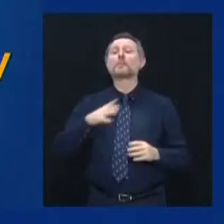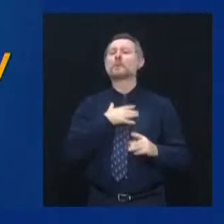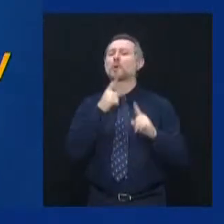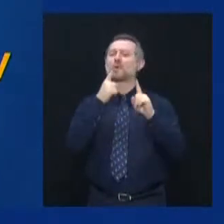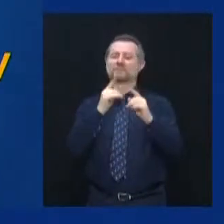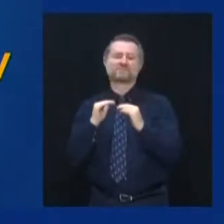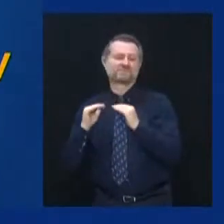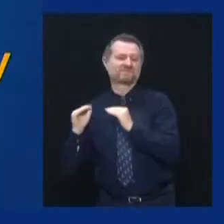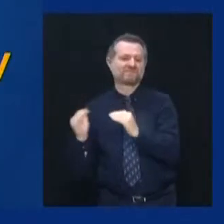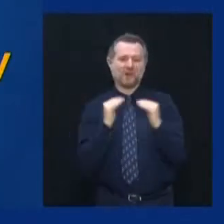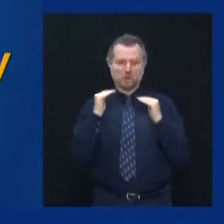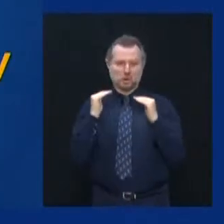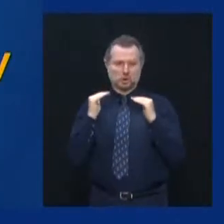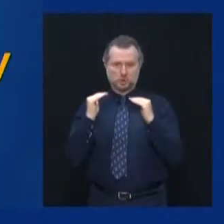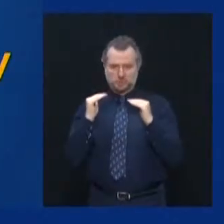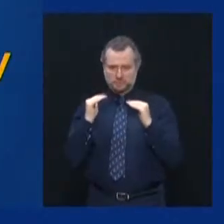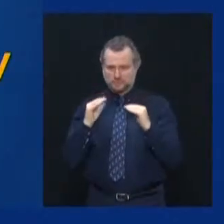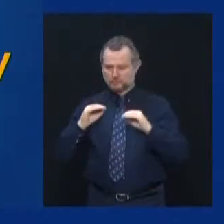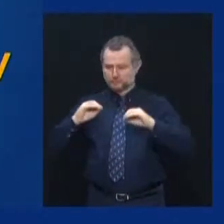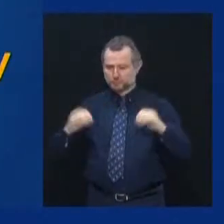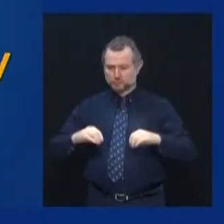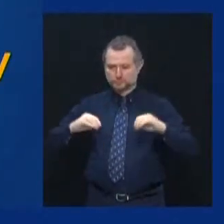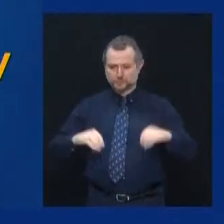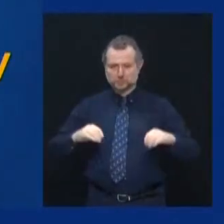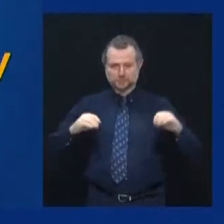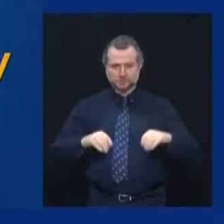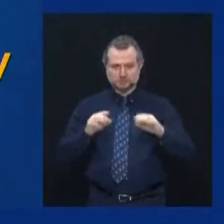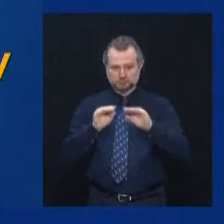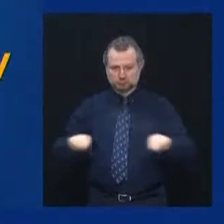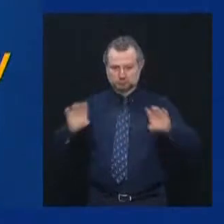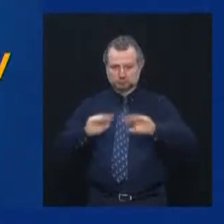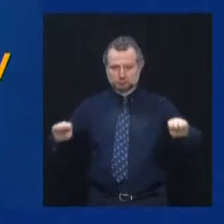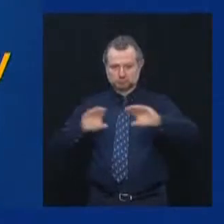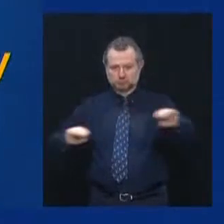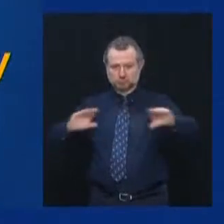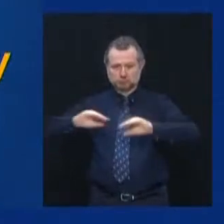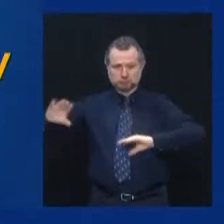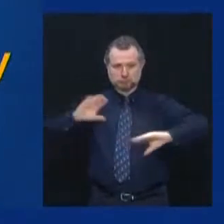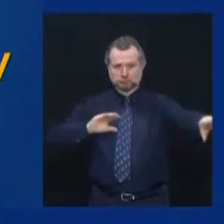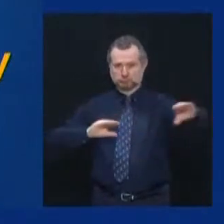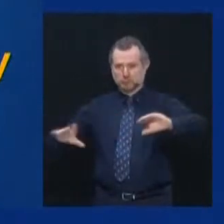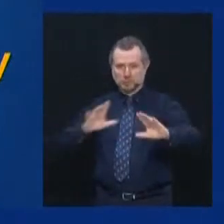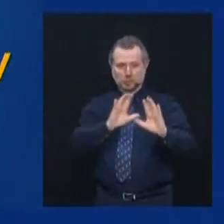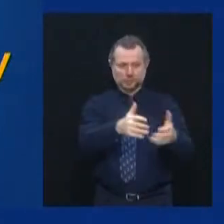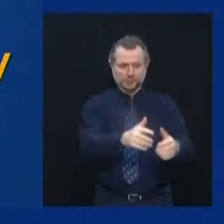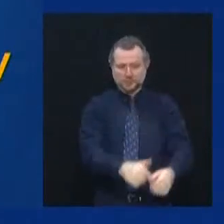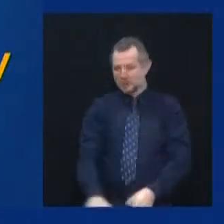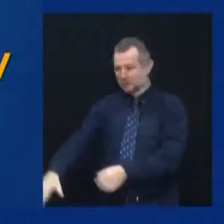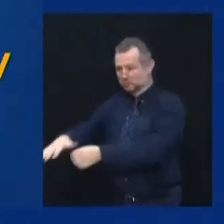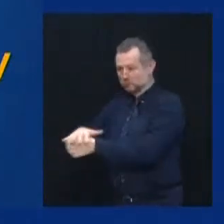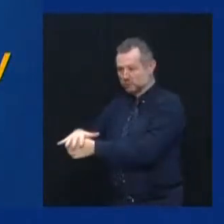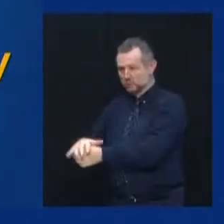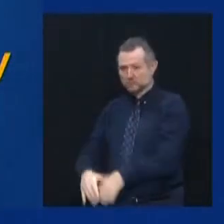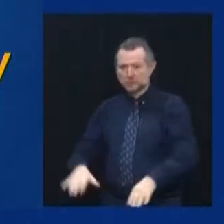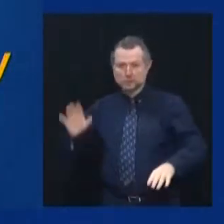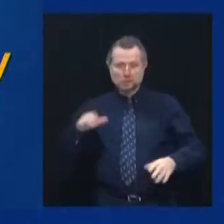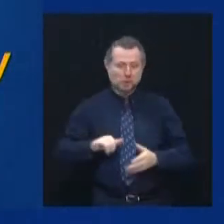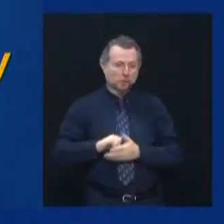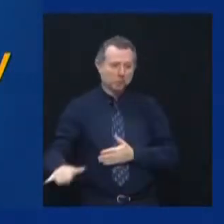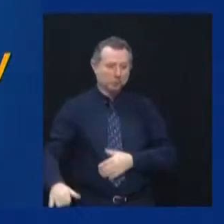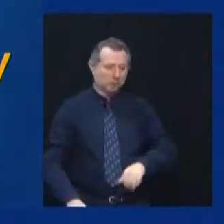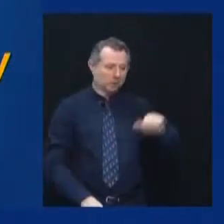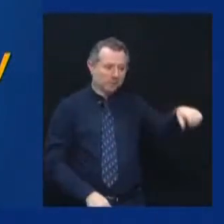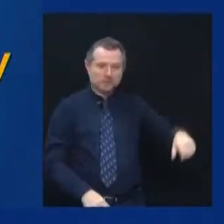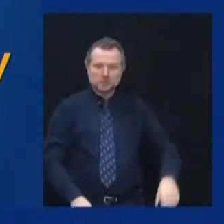and proportionately by group and by region. Capital Region, Western New York, New